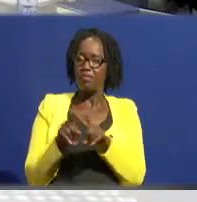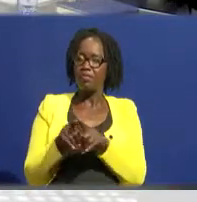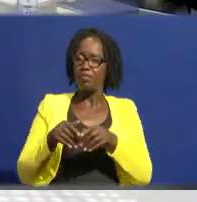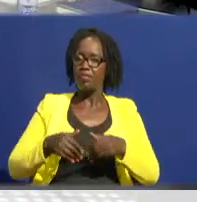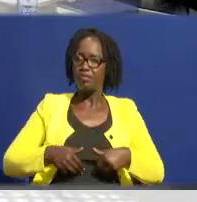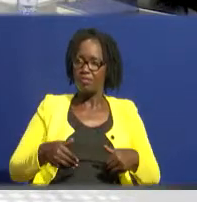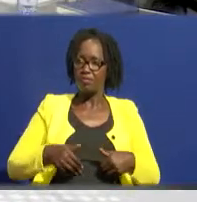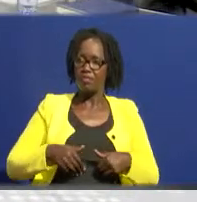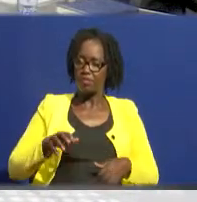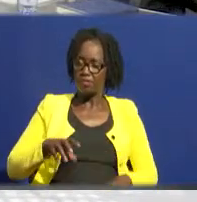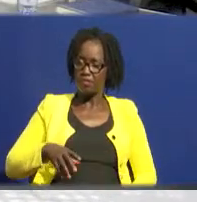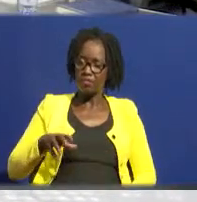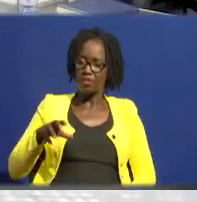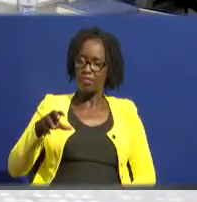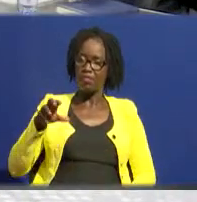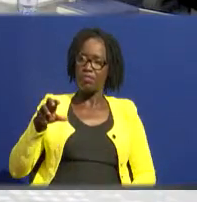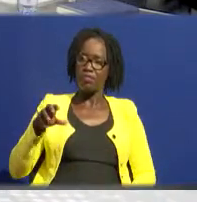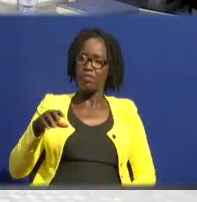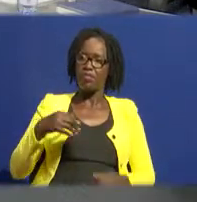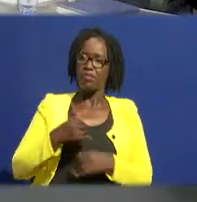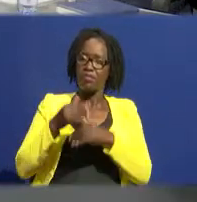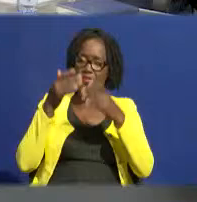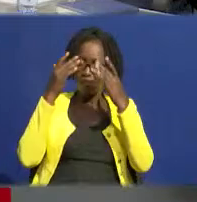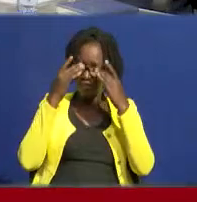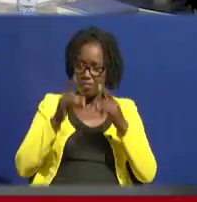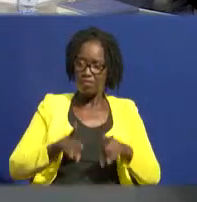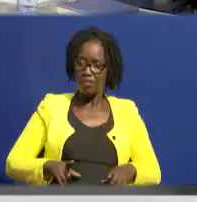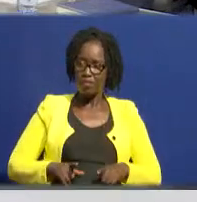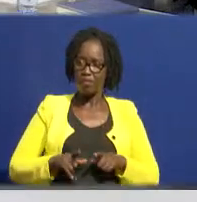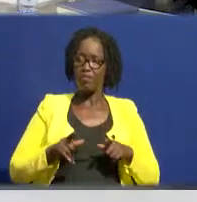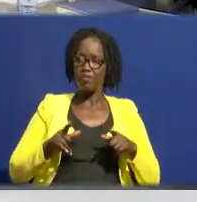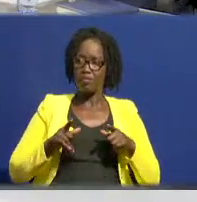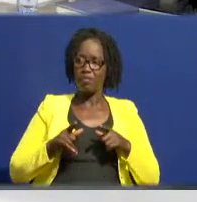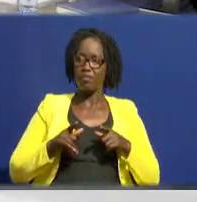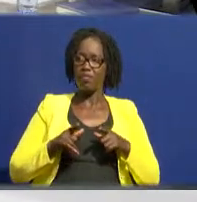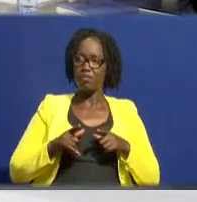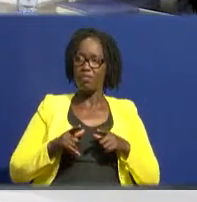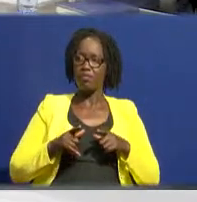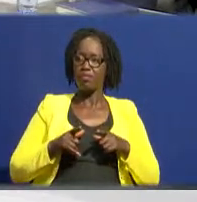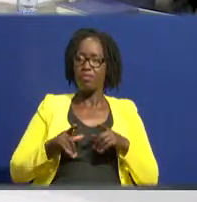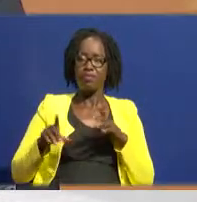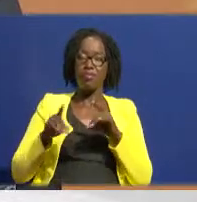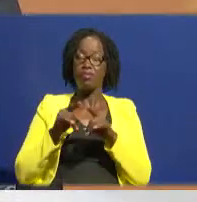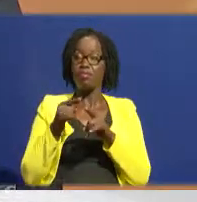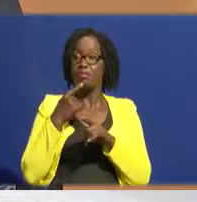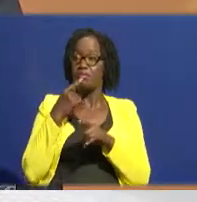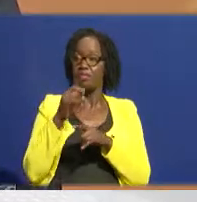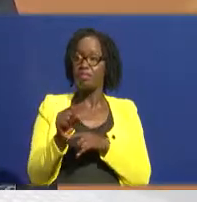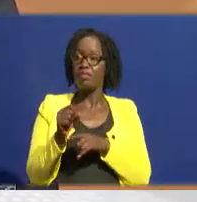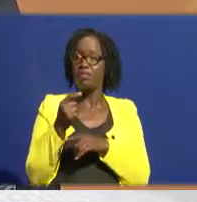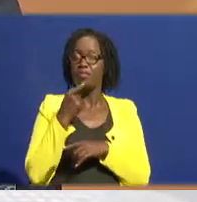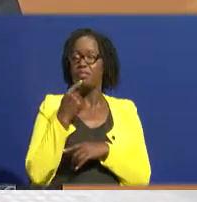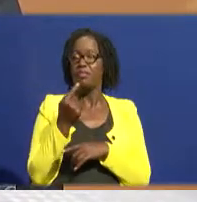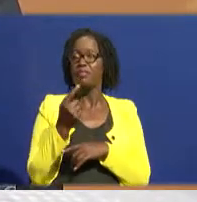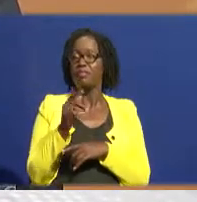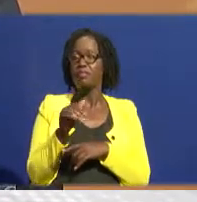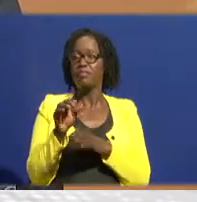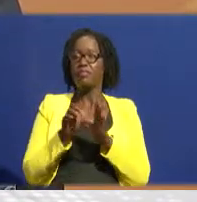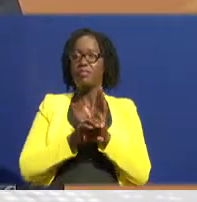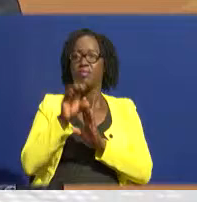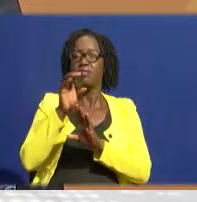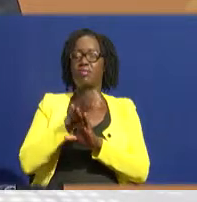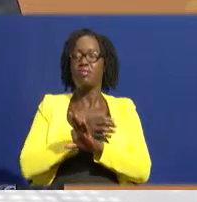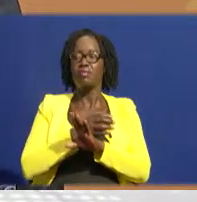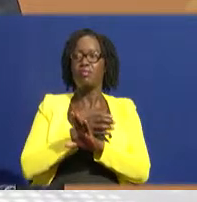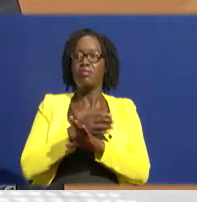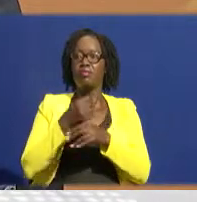they are still growing, still making decisions of life. And therefore, by so doing, actually I'm sure the curriculum that will